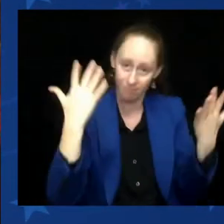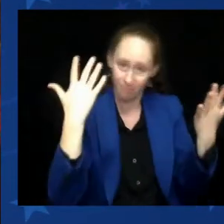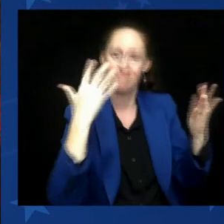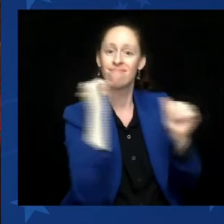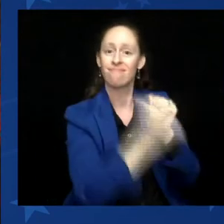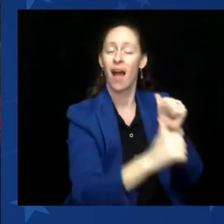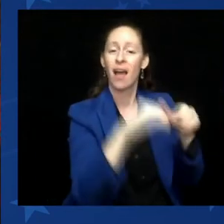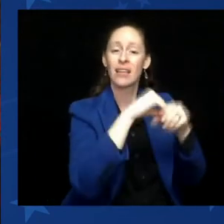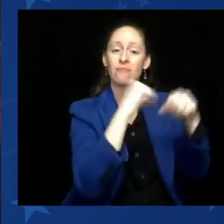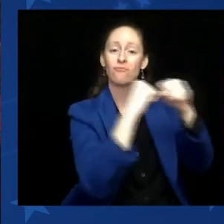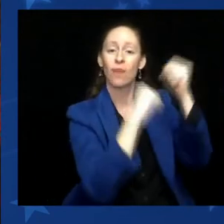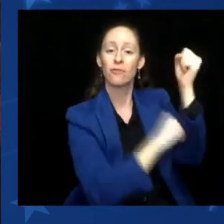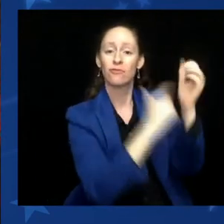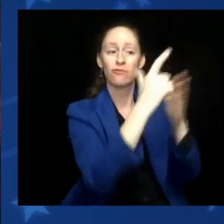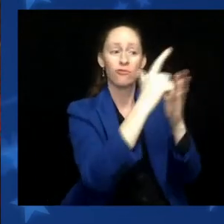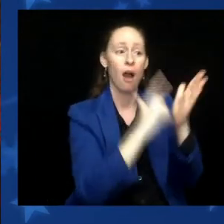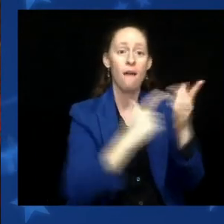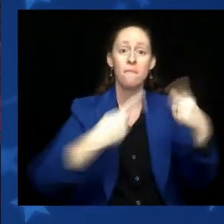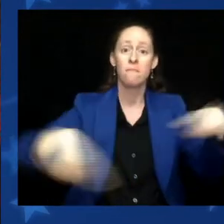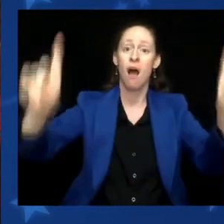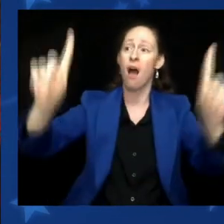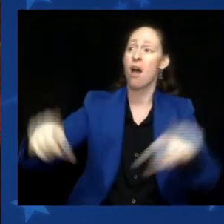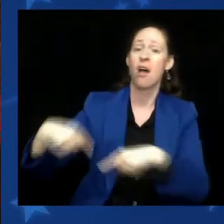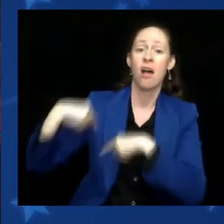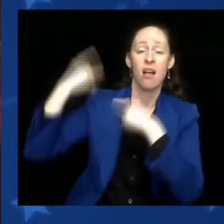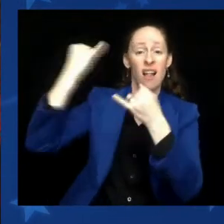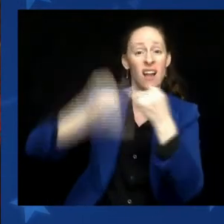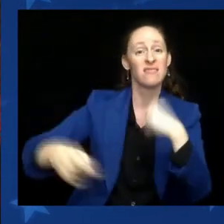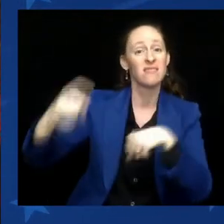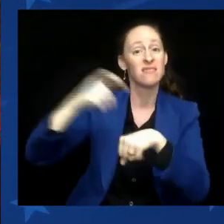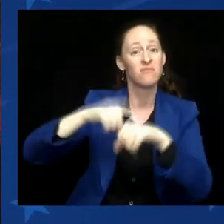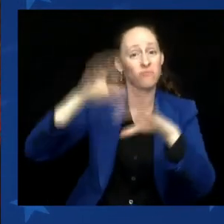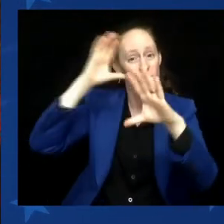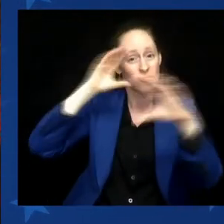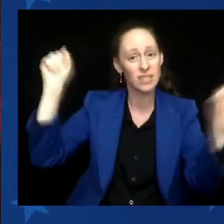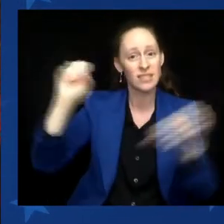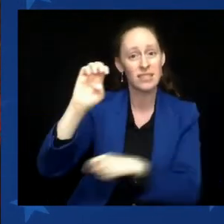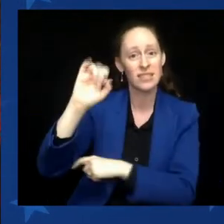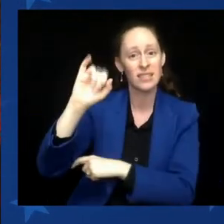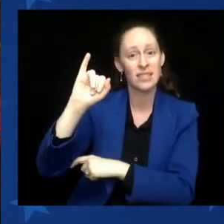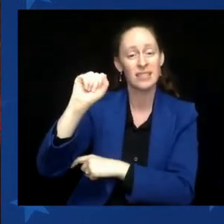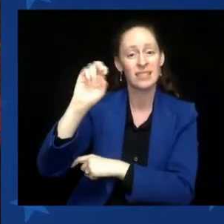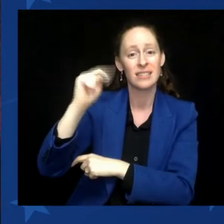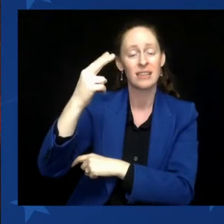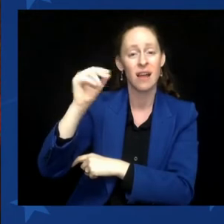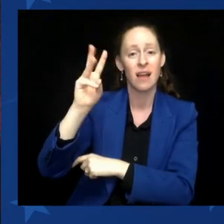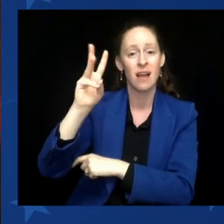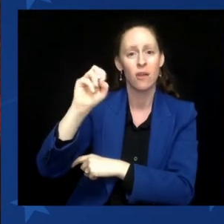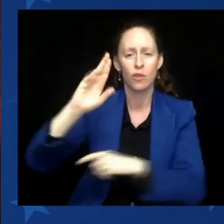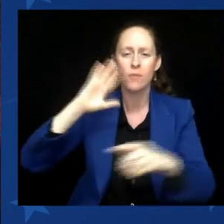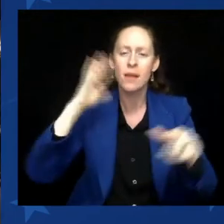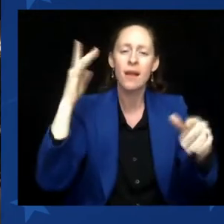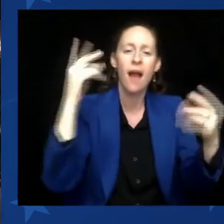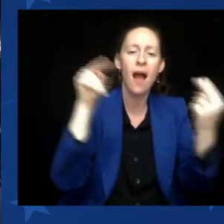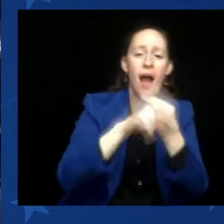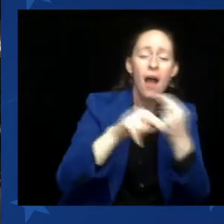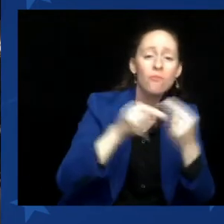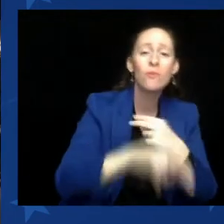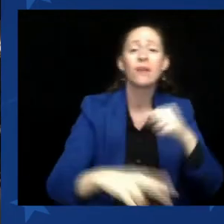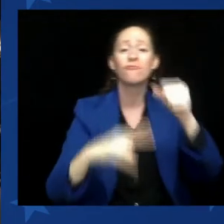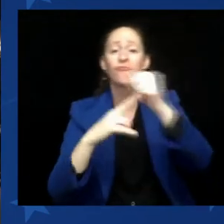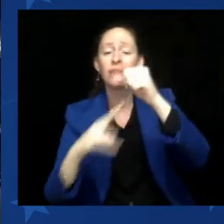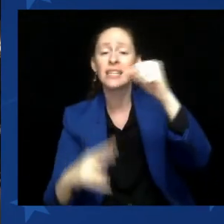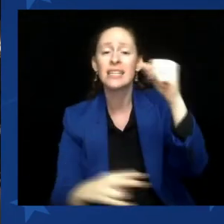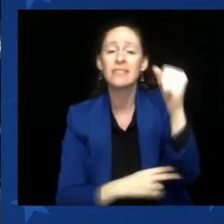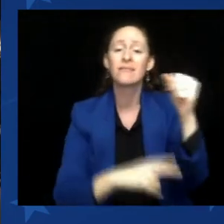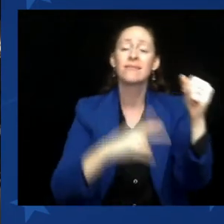now embarked on a decade of rebuilding the nation's roads, bridges, highways, ports, water systems, high-speed internet,